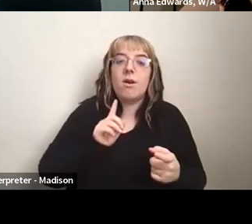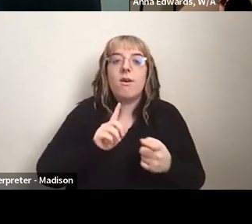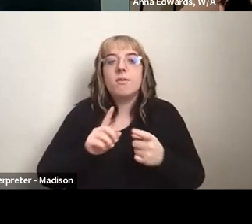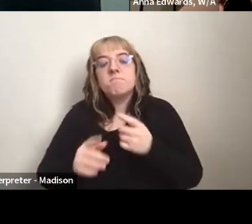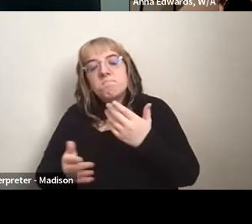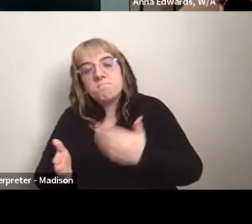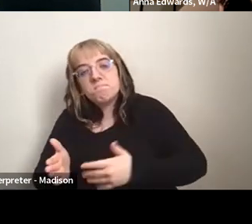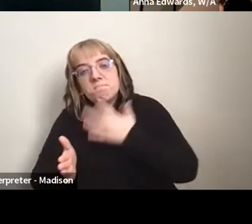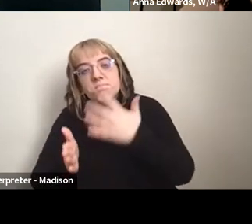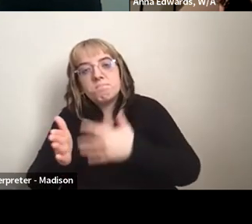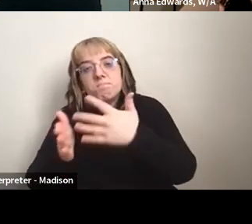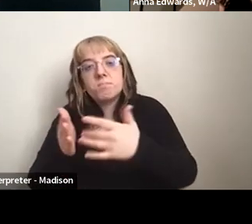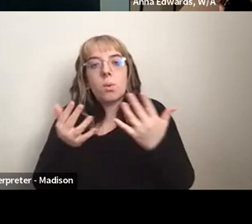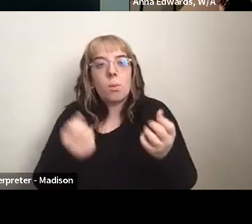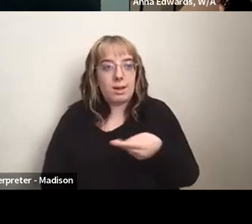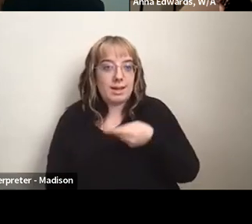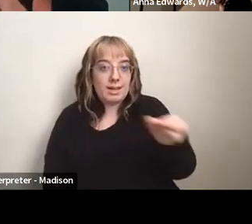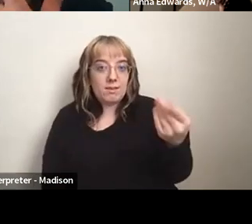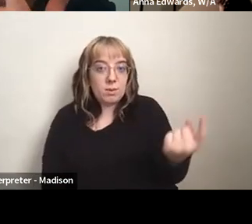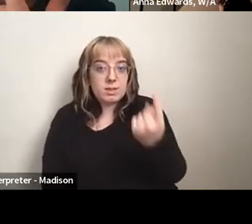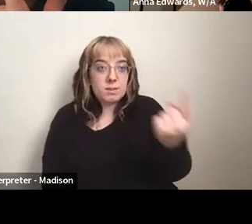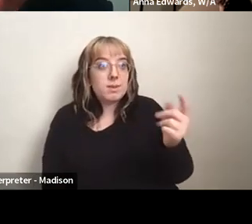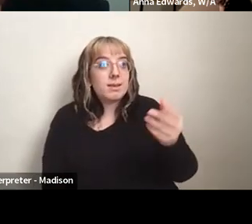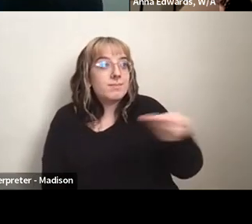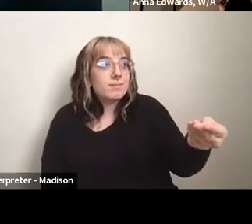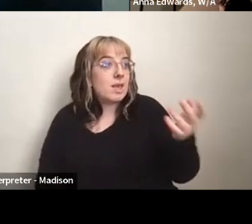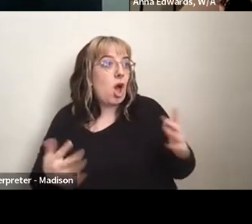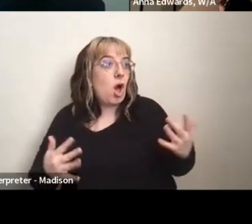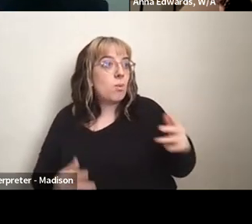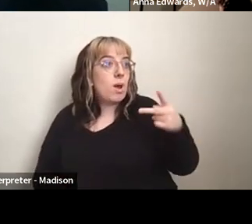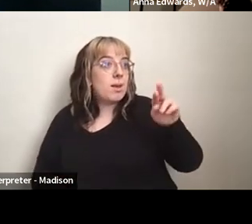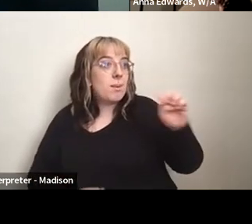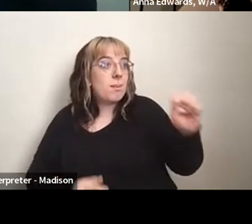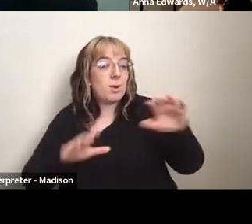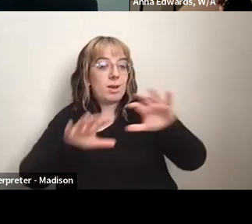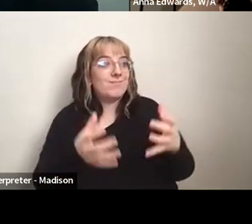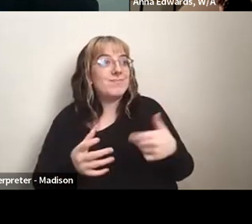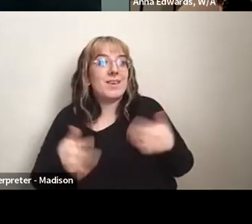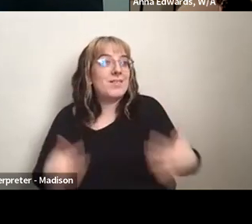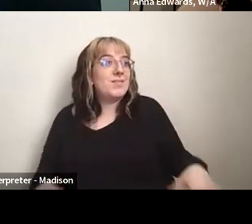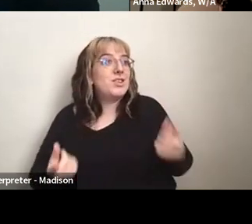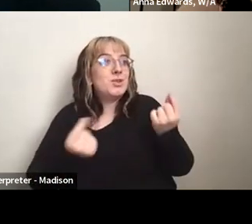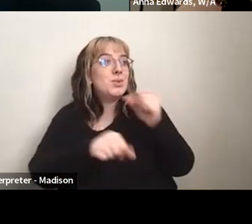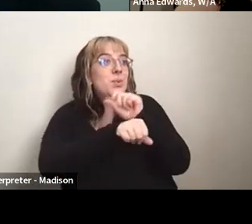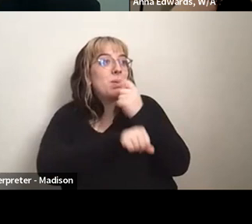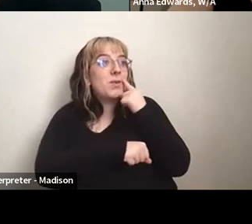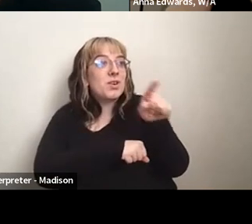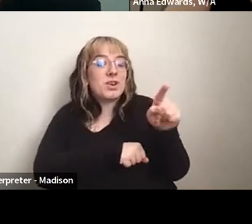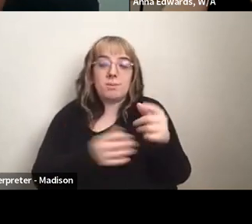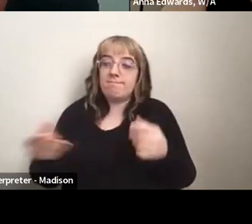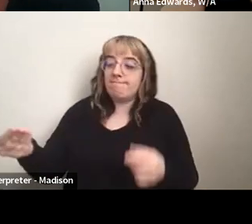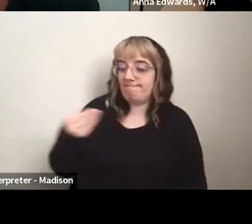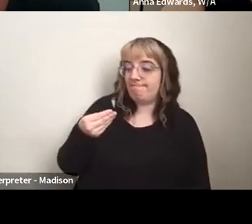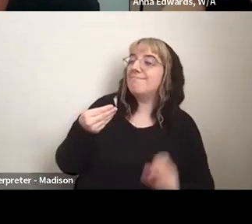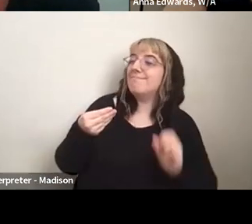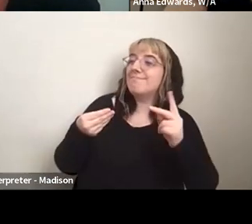time, they want to give you something, and here it's already prepackaged, we've done all the work for you. And that's easy just to say,